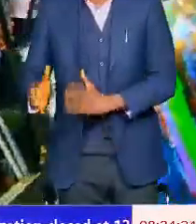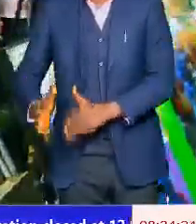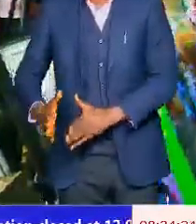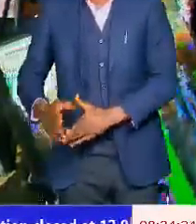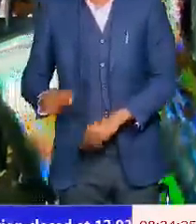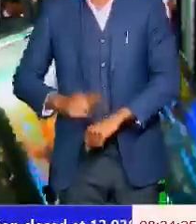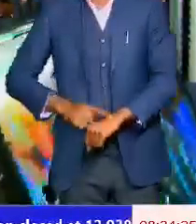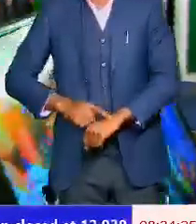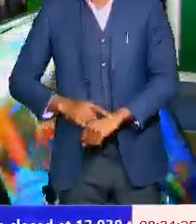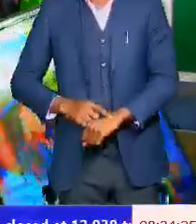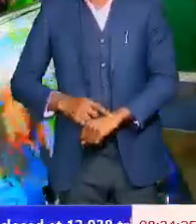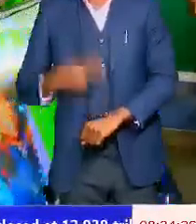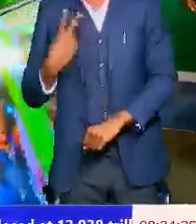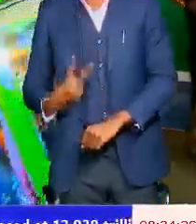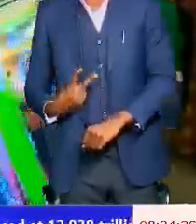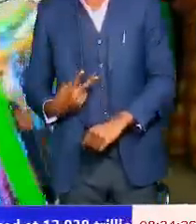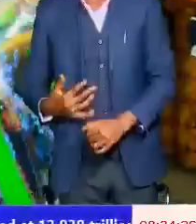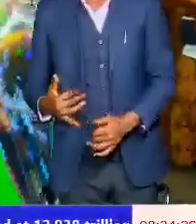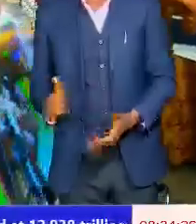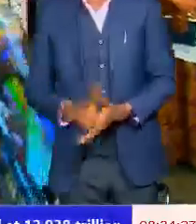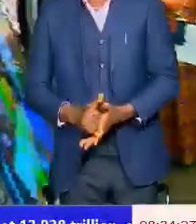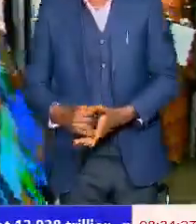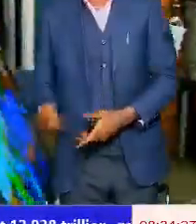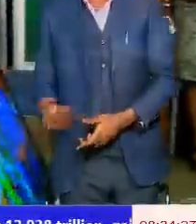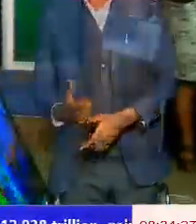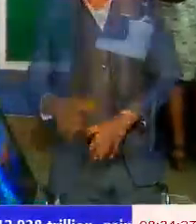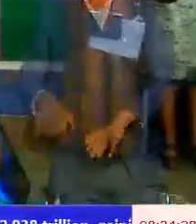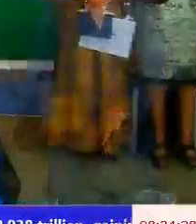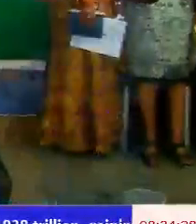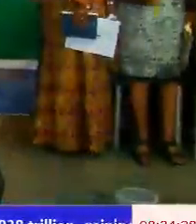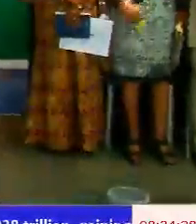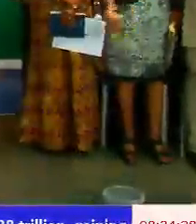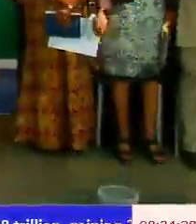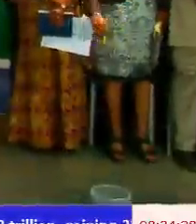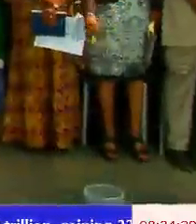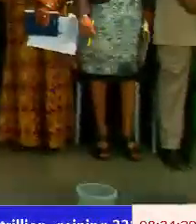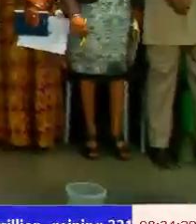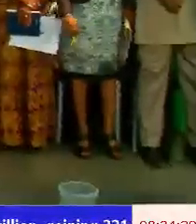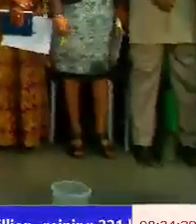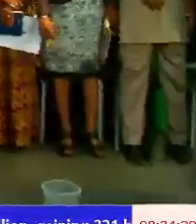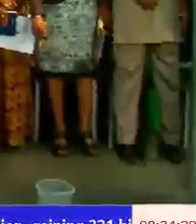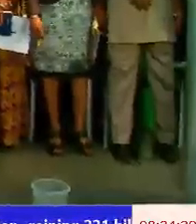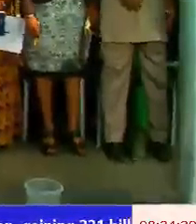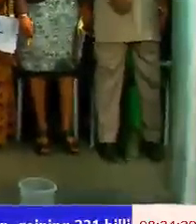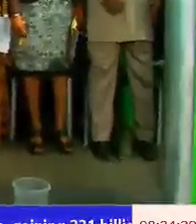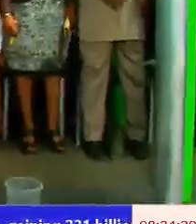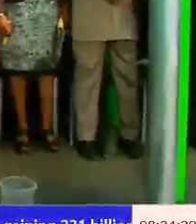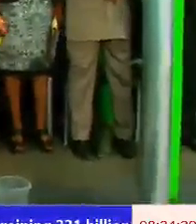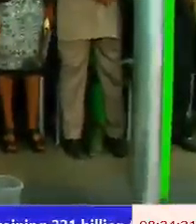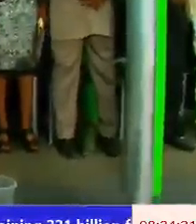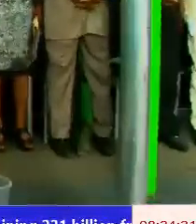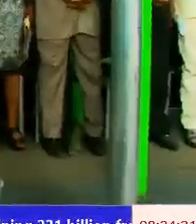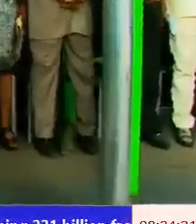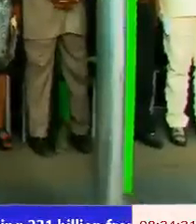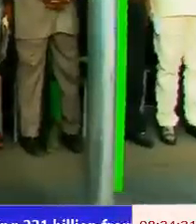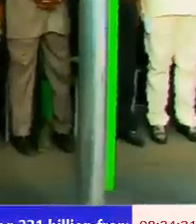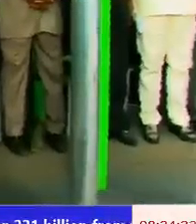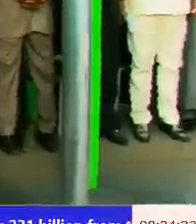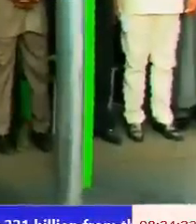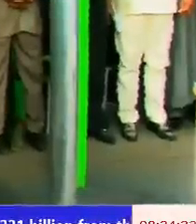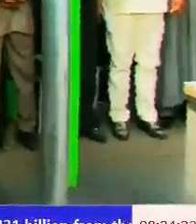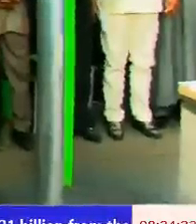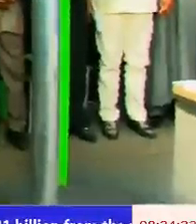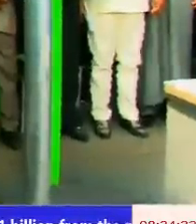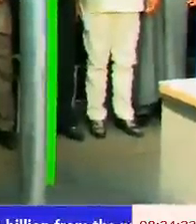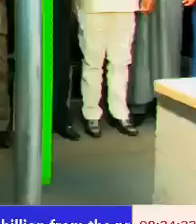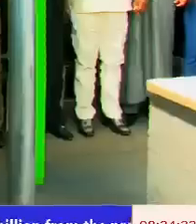children, everybody come off for cow. They say today, now them and police. If police go kill, how many they go fit kill?